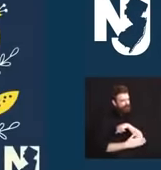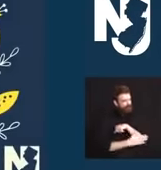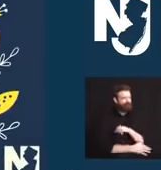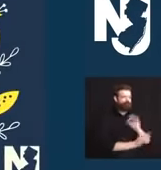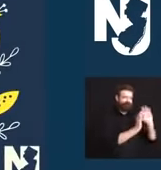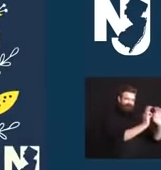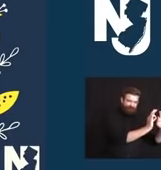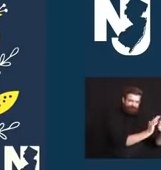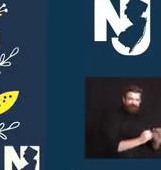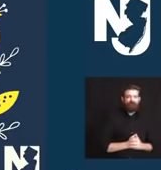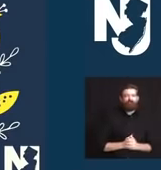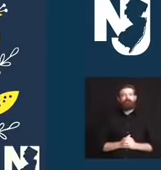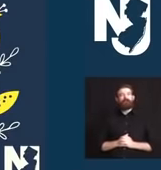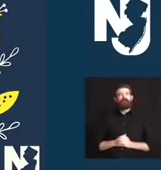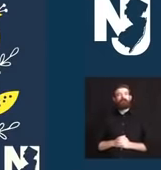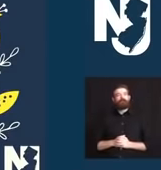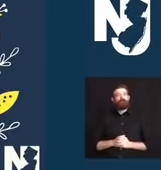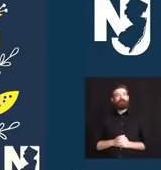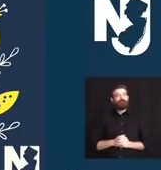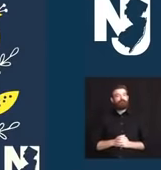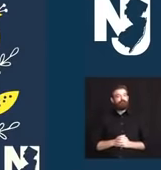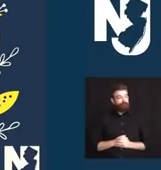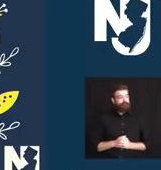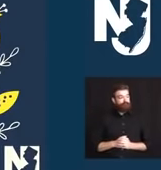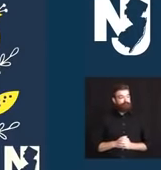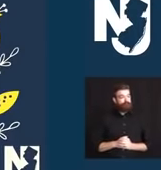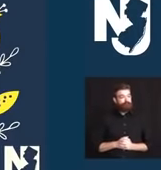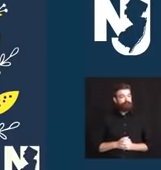to all the members and brothers and sisters of our